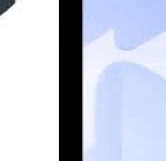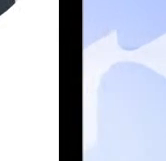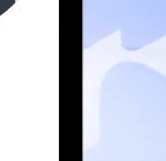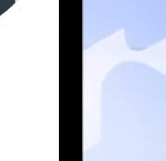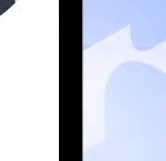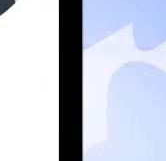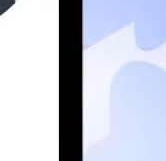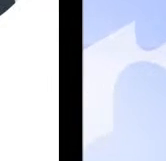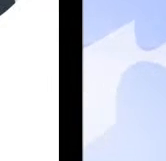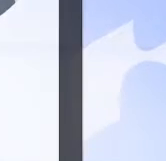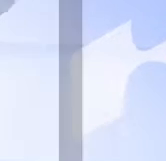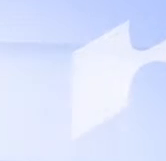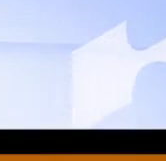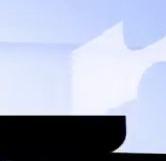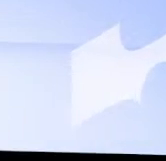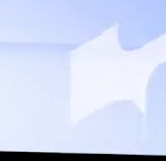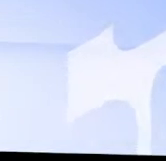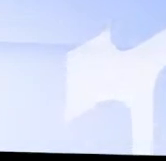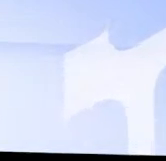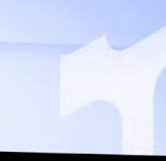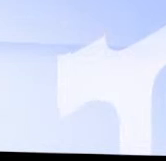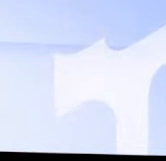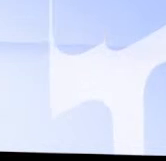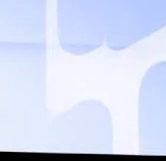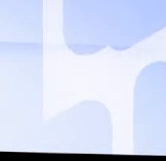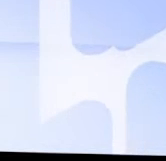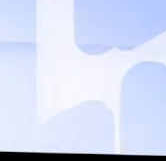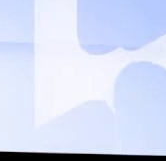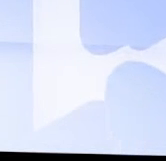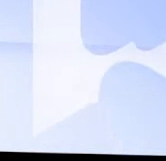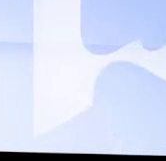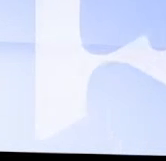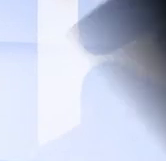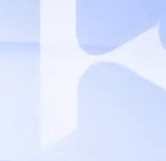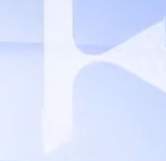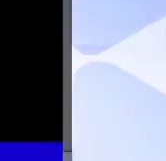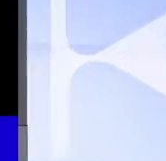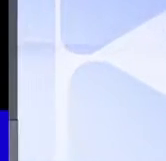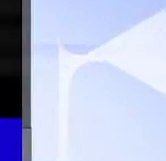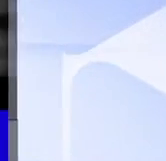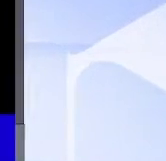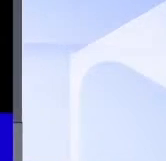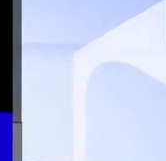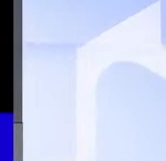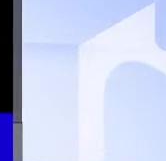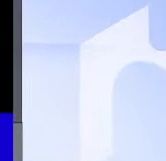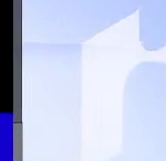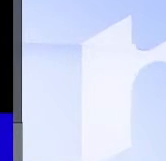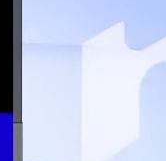We value your feedback. If you would like to send questions, comments, or suggestions for your